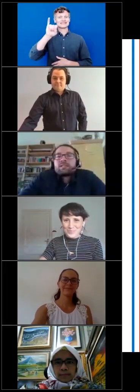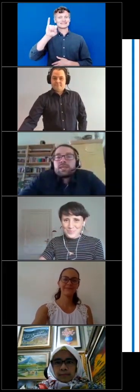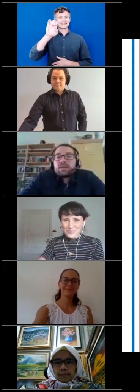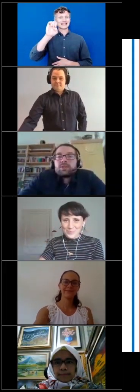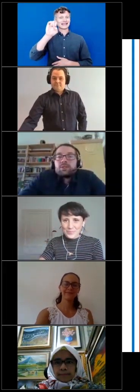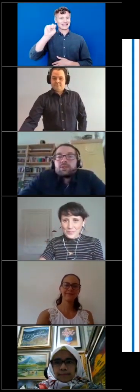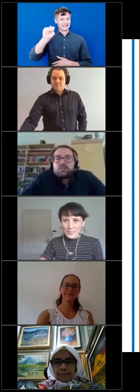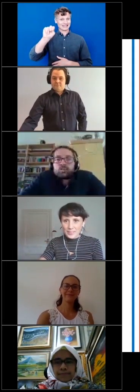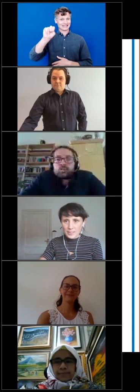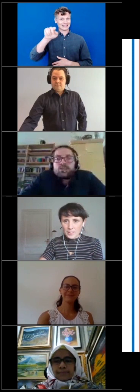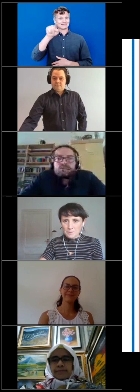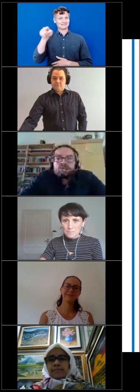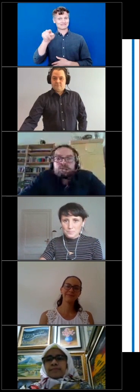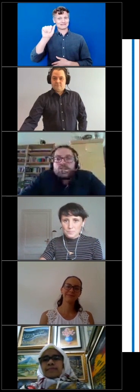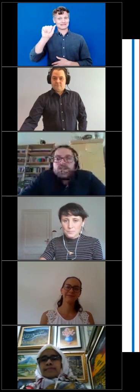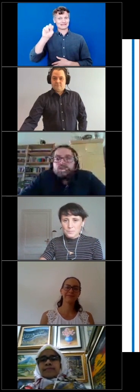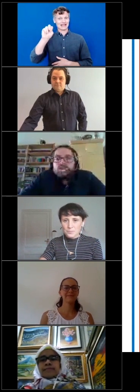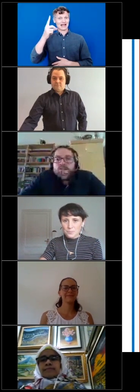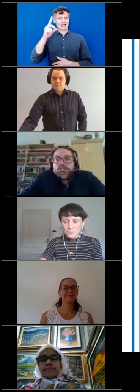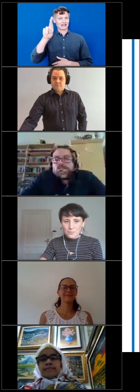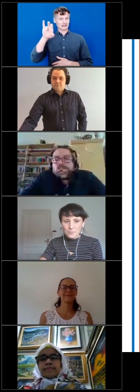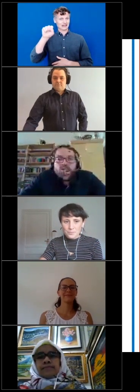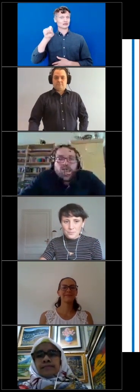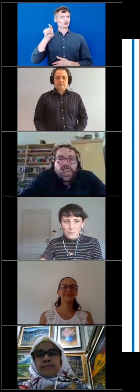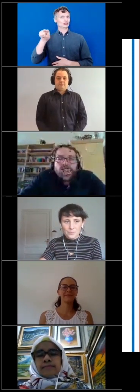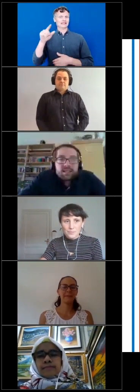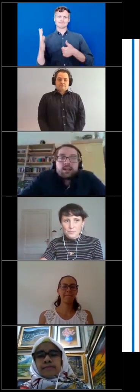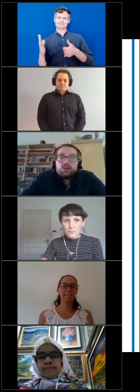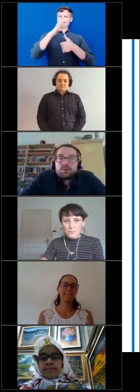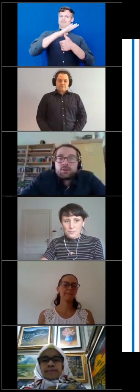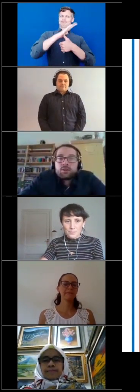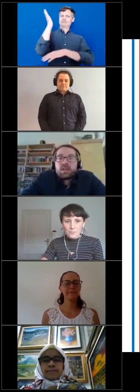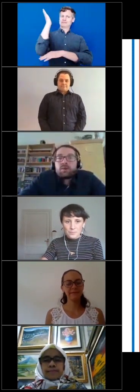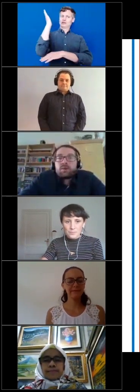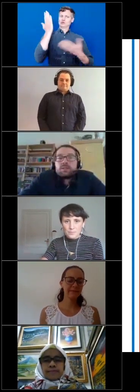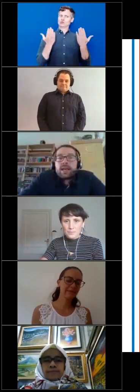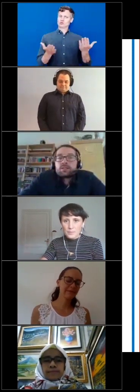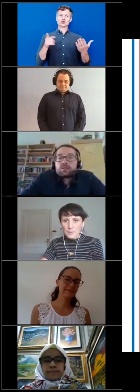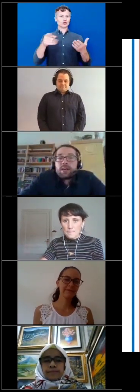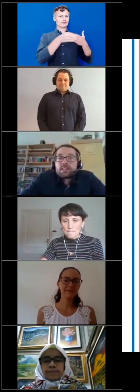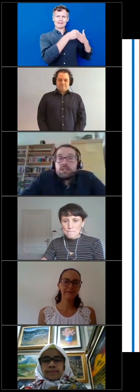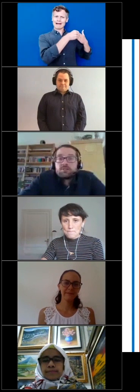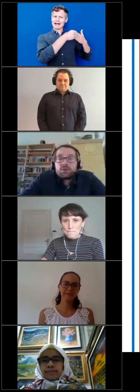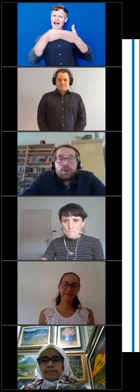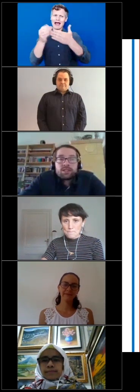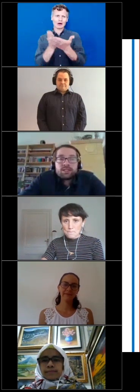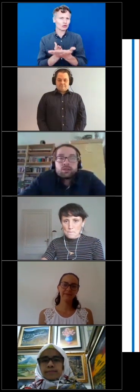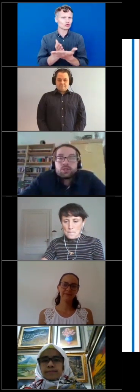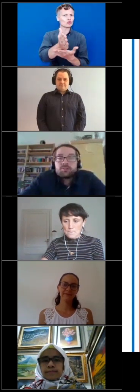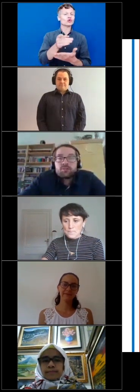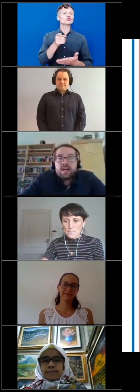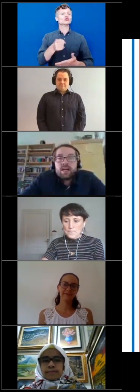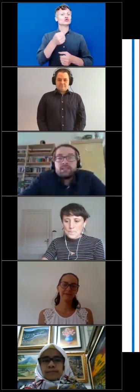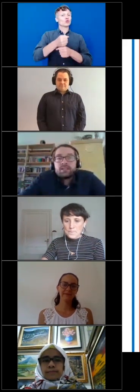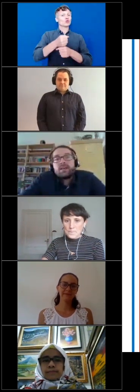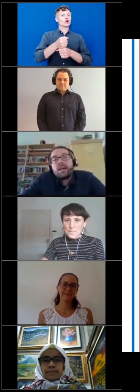main speaker today and will guide you through the session. She works as Inclusive Humanitarian Action Specialist for Humanity and Inclusion